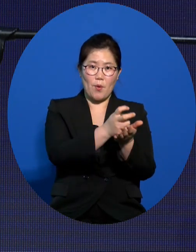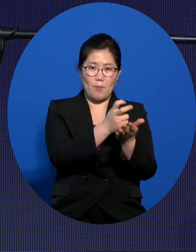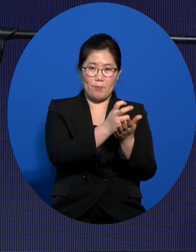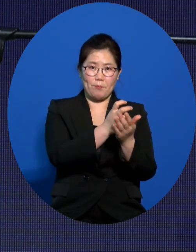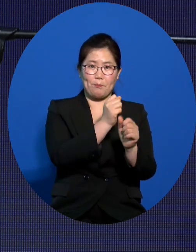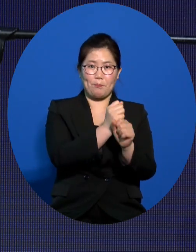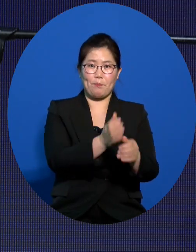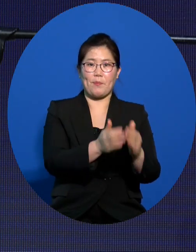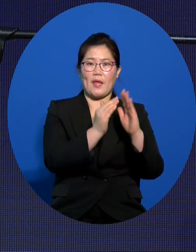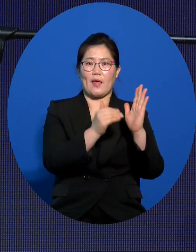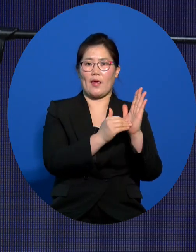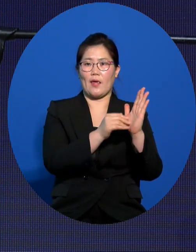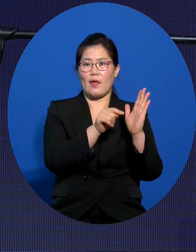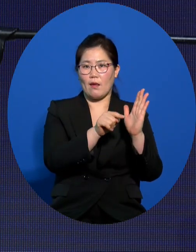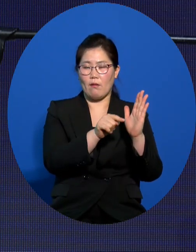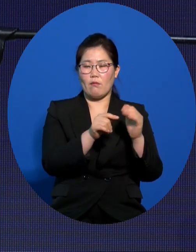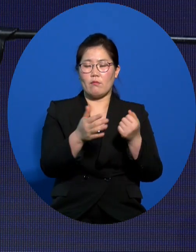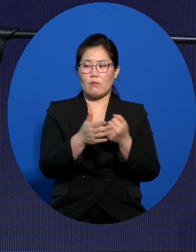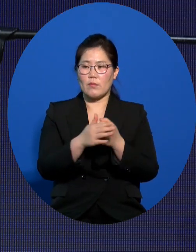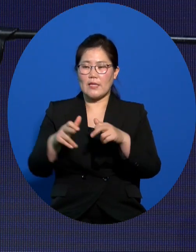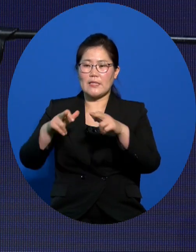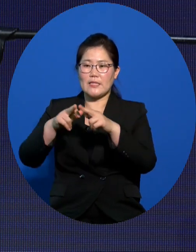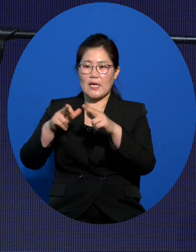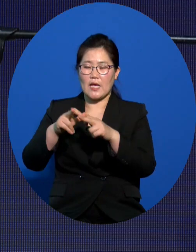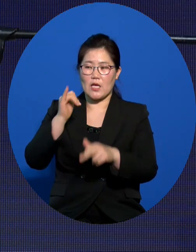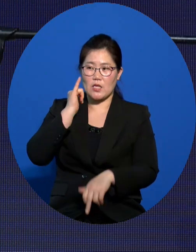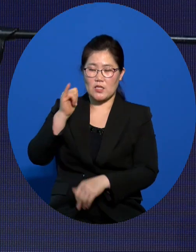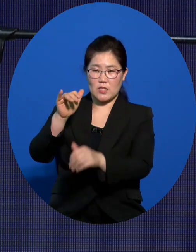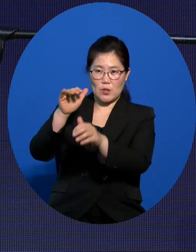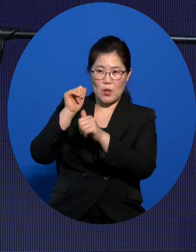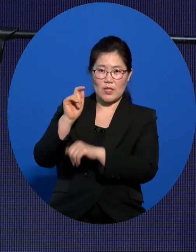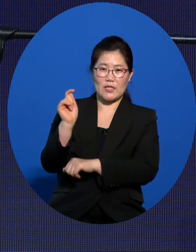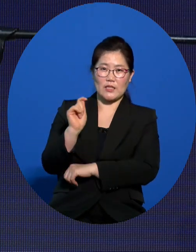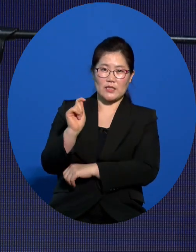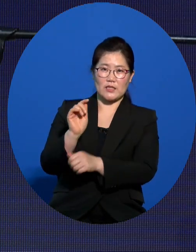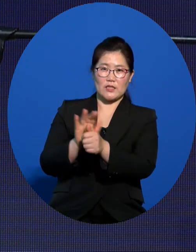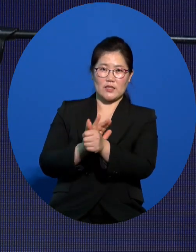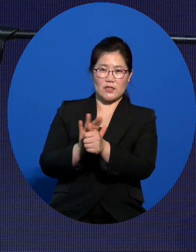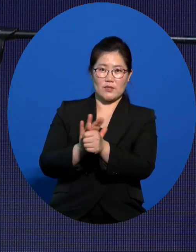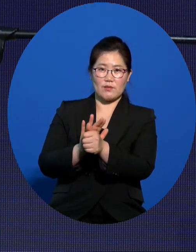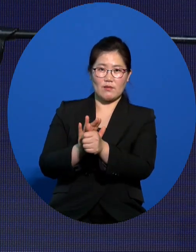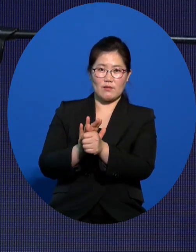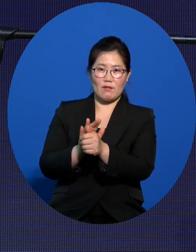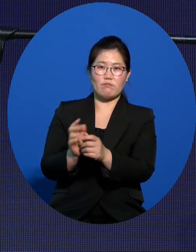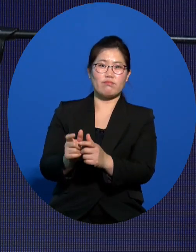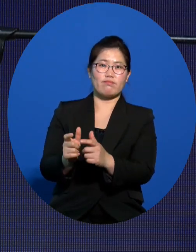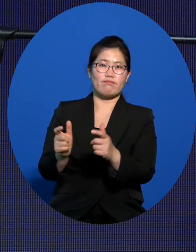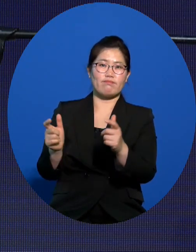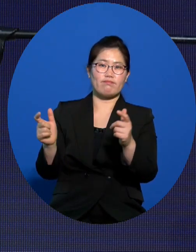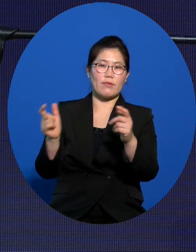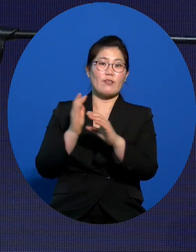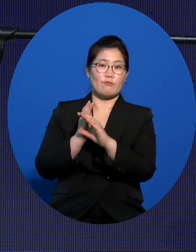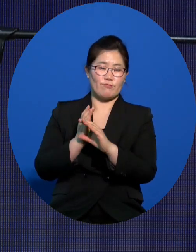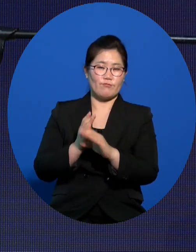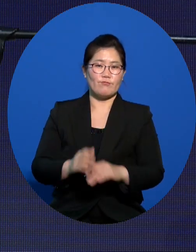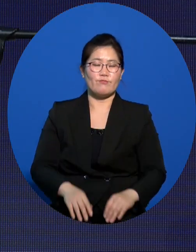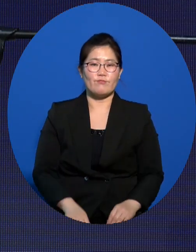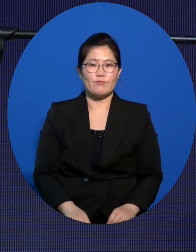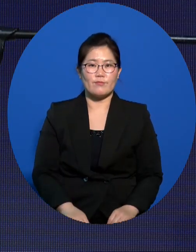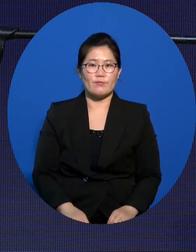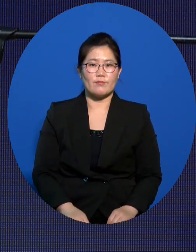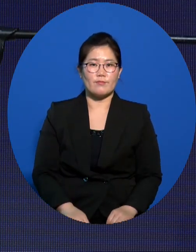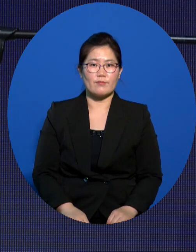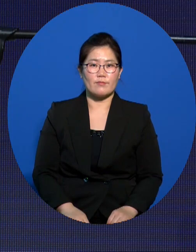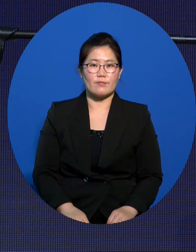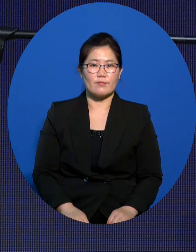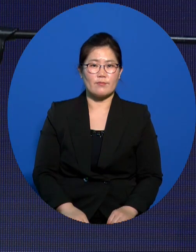Well, because of the amendment of the Act on Promotion of the Transportation Convenience of Mobility Disadvantaged Persons, we